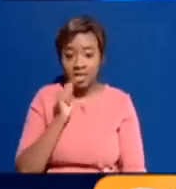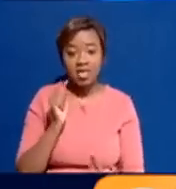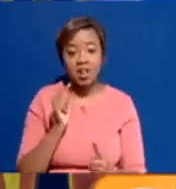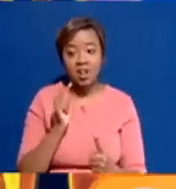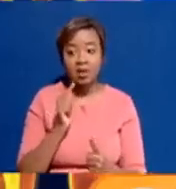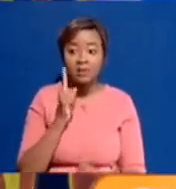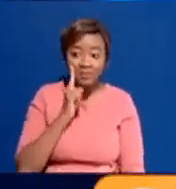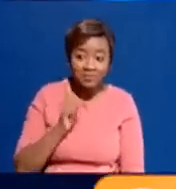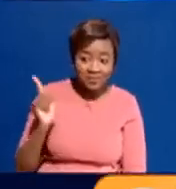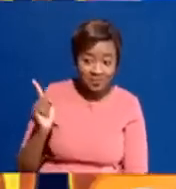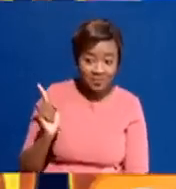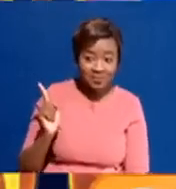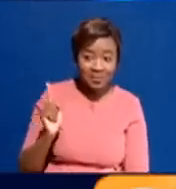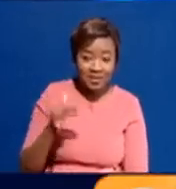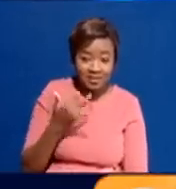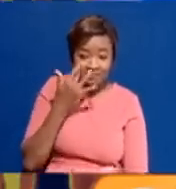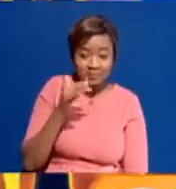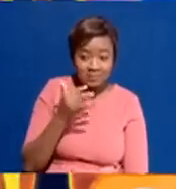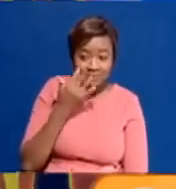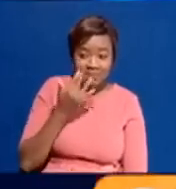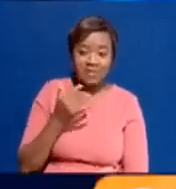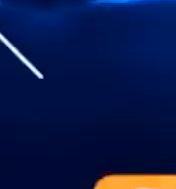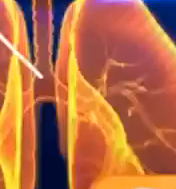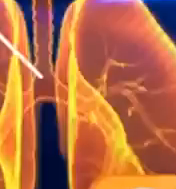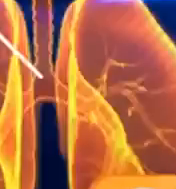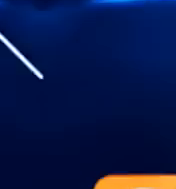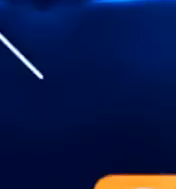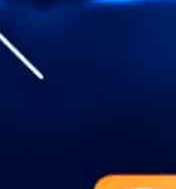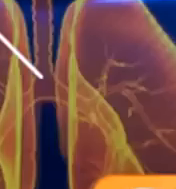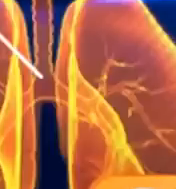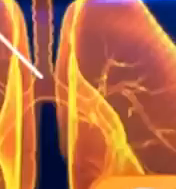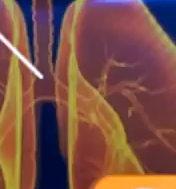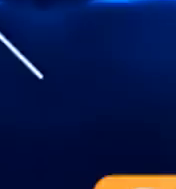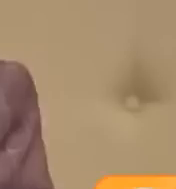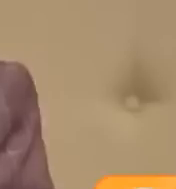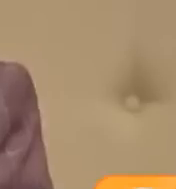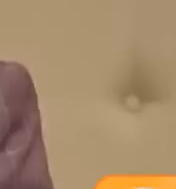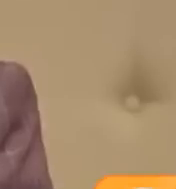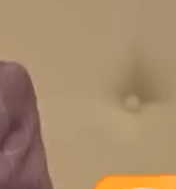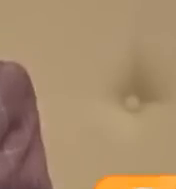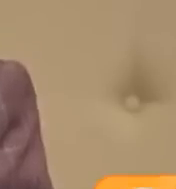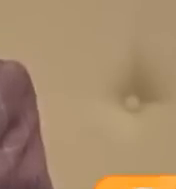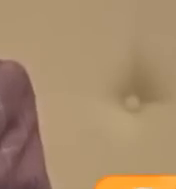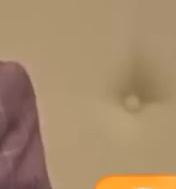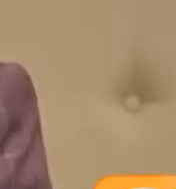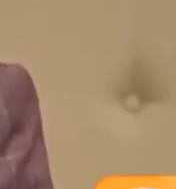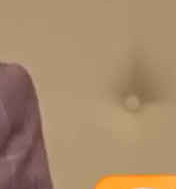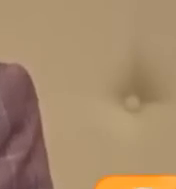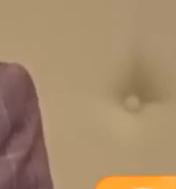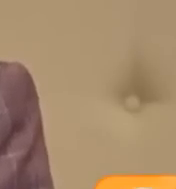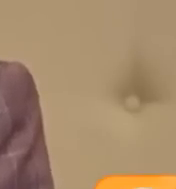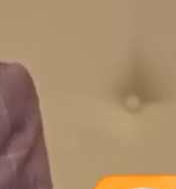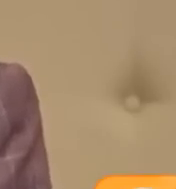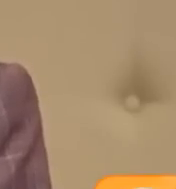chronic exposure to these agents can cause eye problems such as glaucoma and cataracts. Use of tear gas is supposed to be